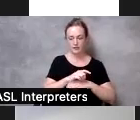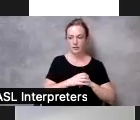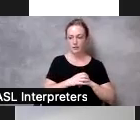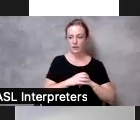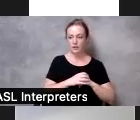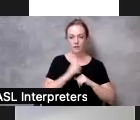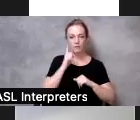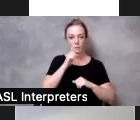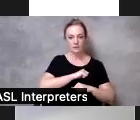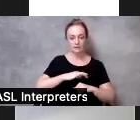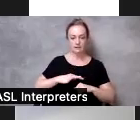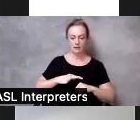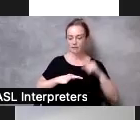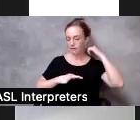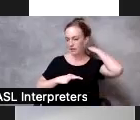and